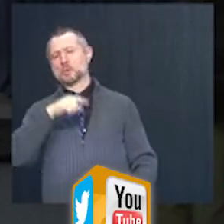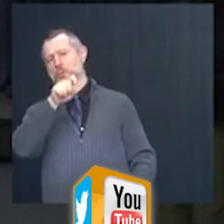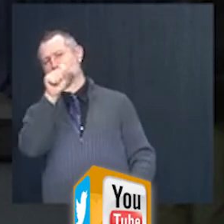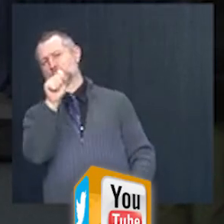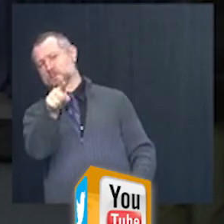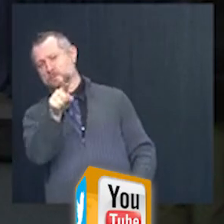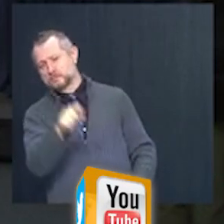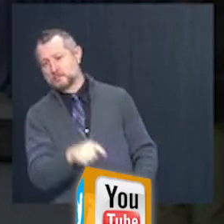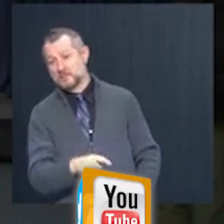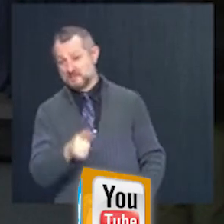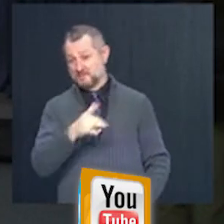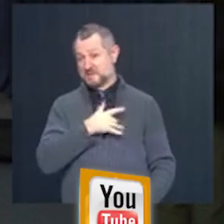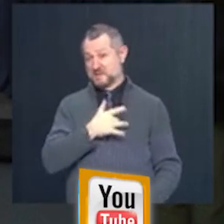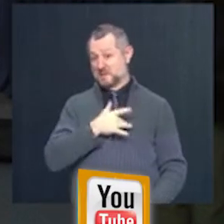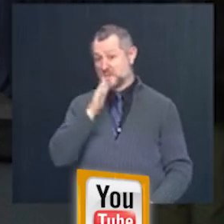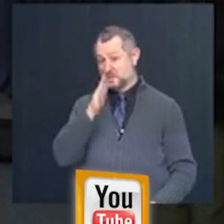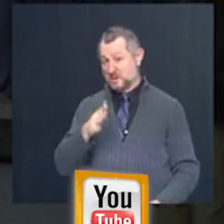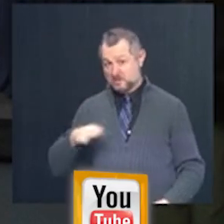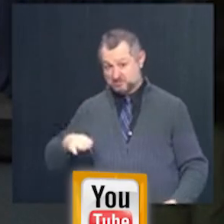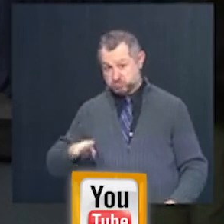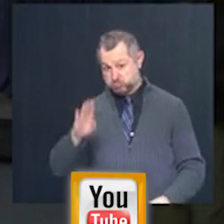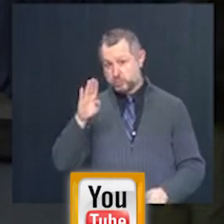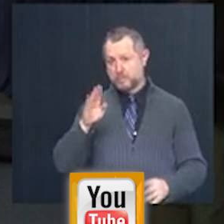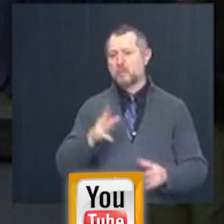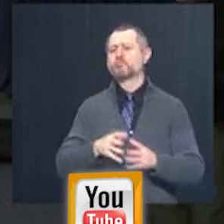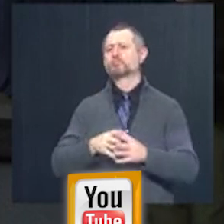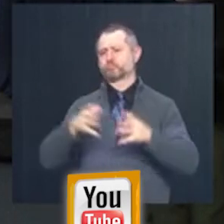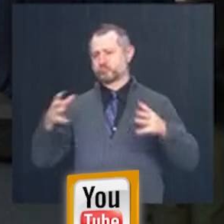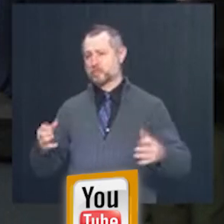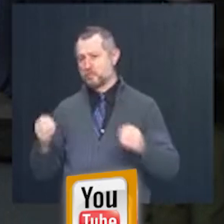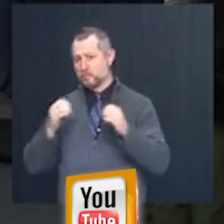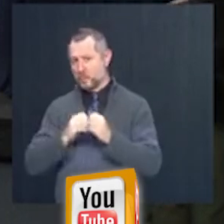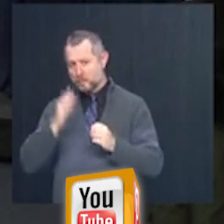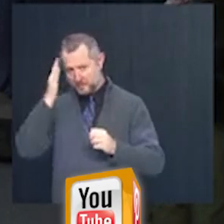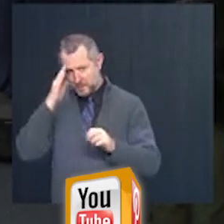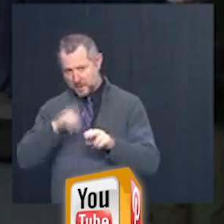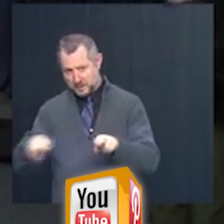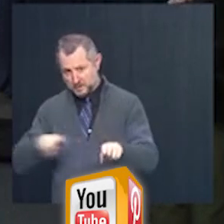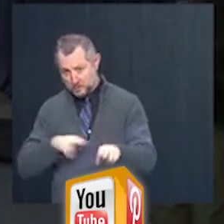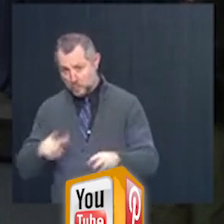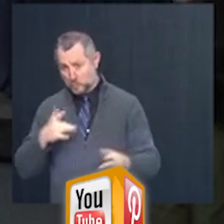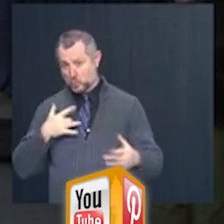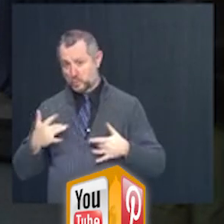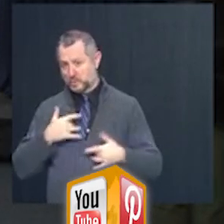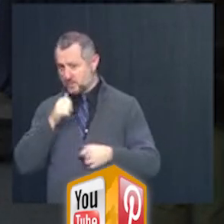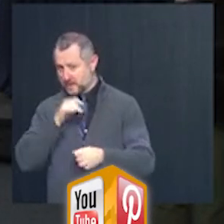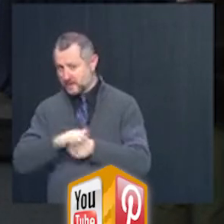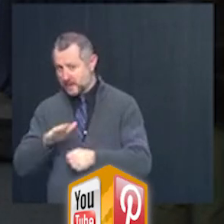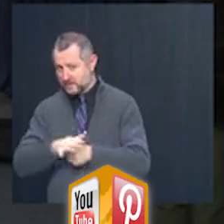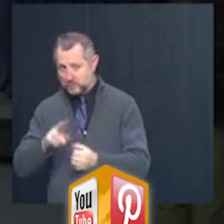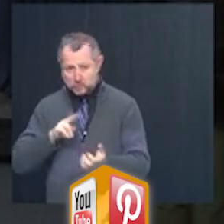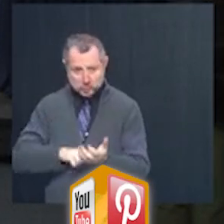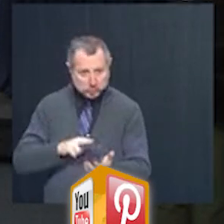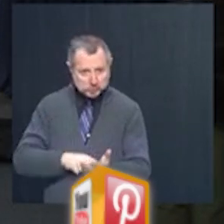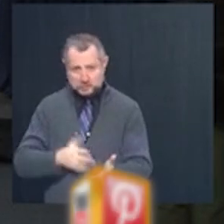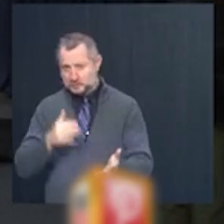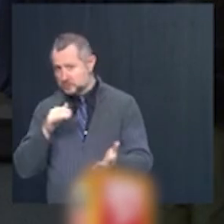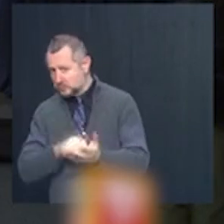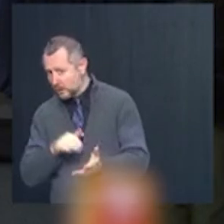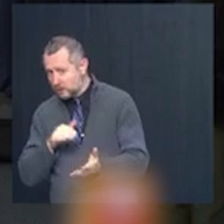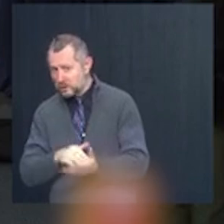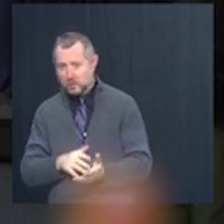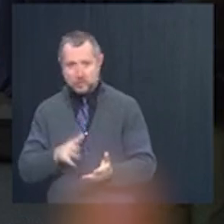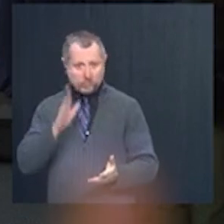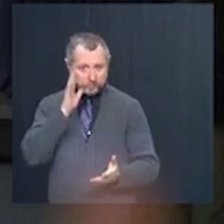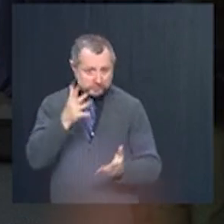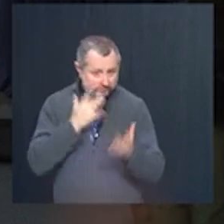the increase in bed capacity, are you concerned about that there's not going to be enough nurses or other professionals to staff it? And is there